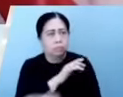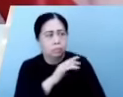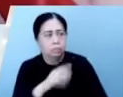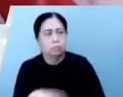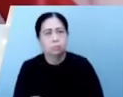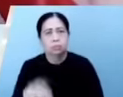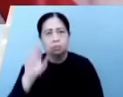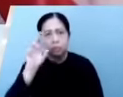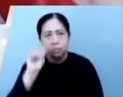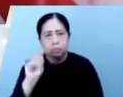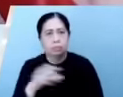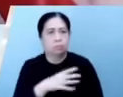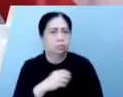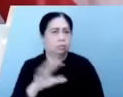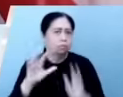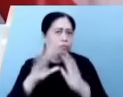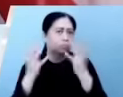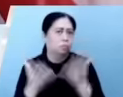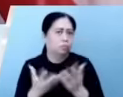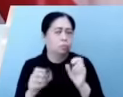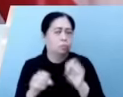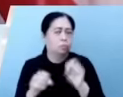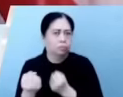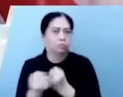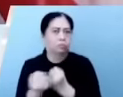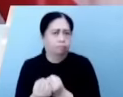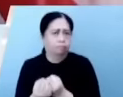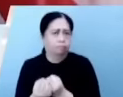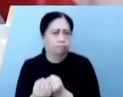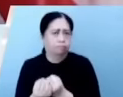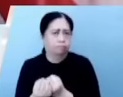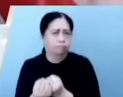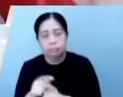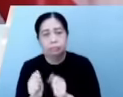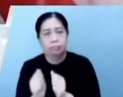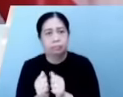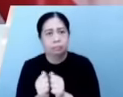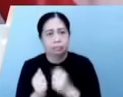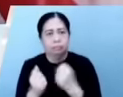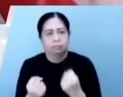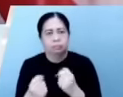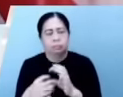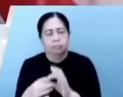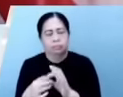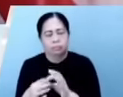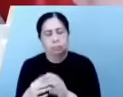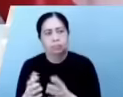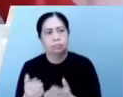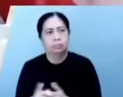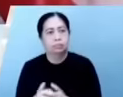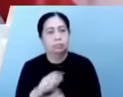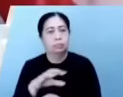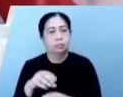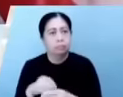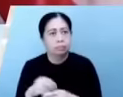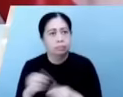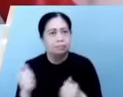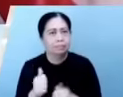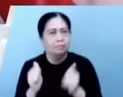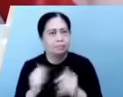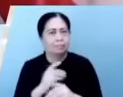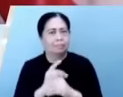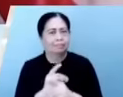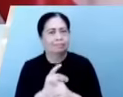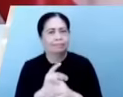world. It's why we stand with the Philippines and stand by our ironclad defense commitments, including under the Mutual Defense Treaty. Article